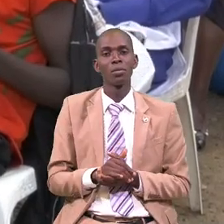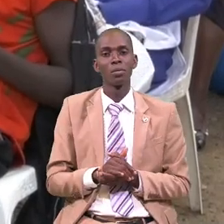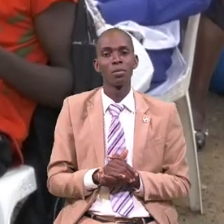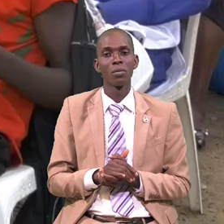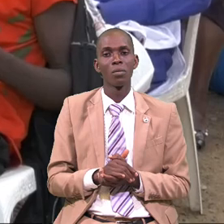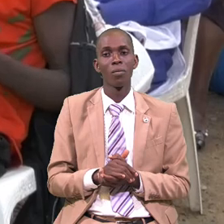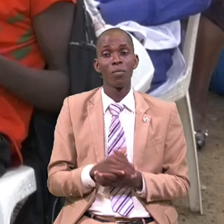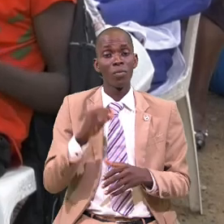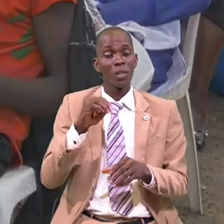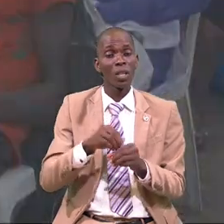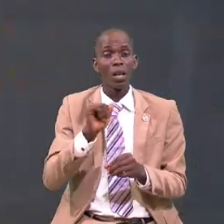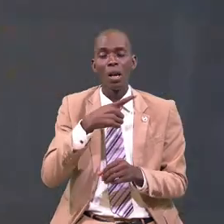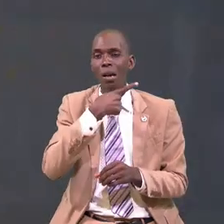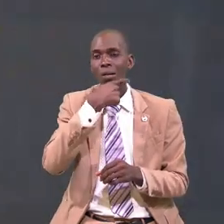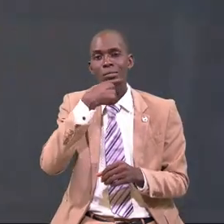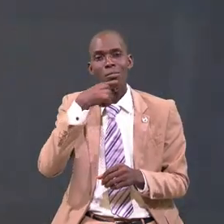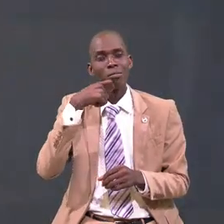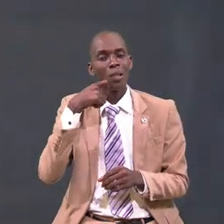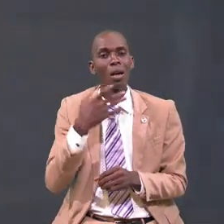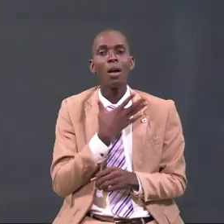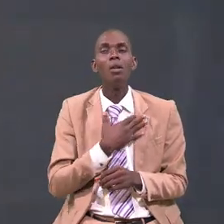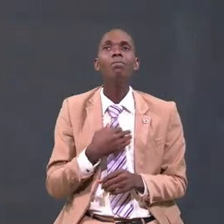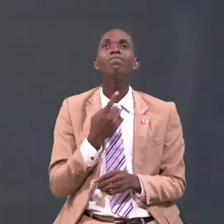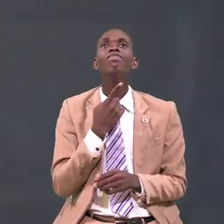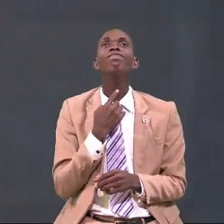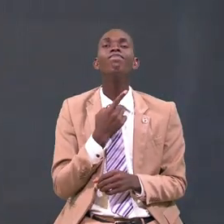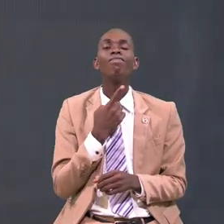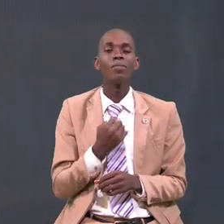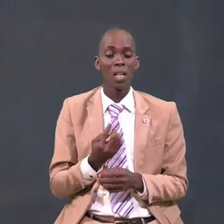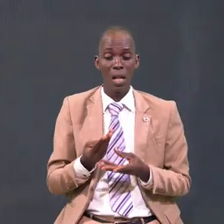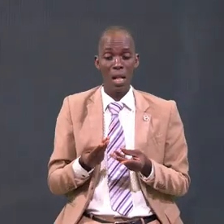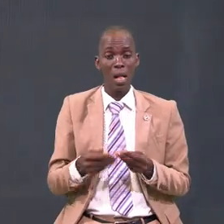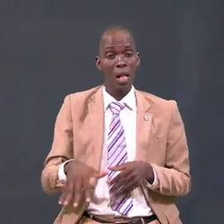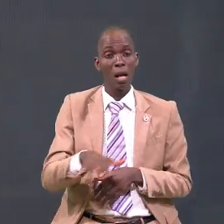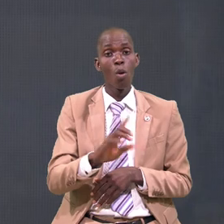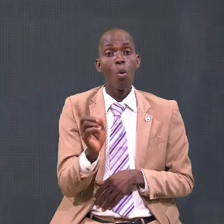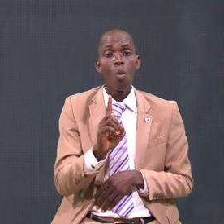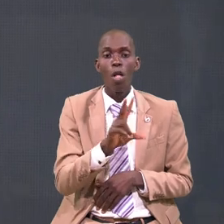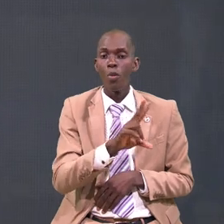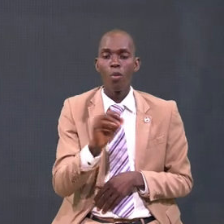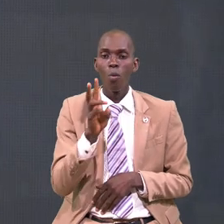a dry and thirsty land where no water is.